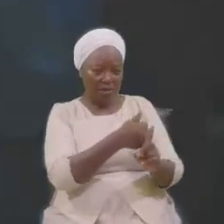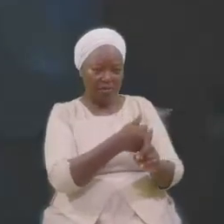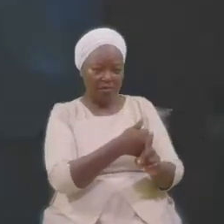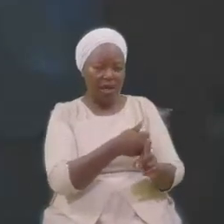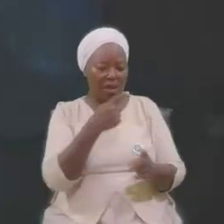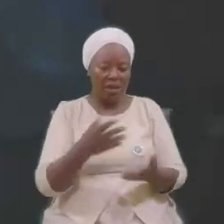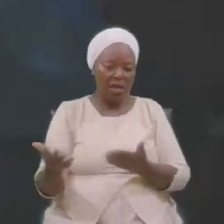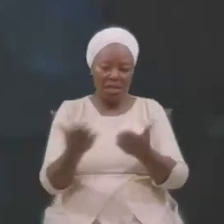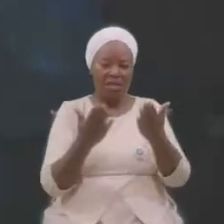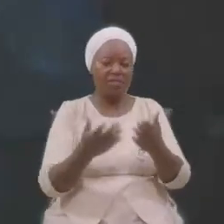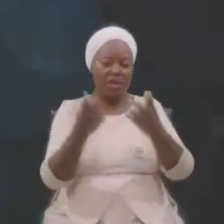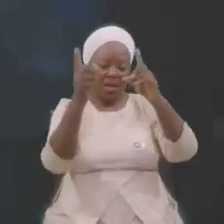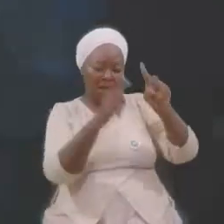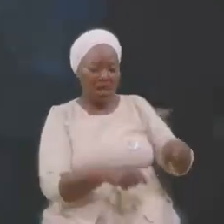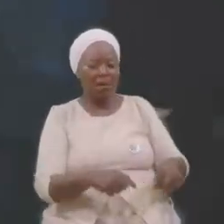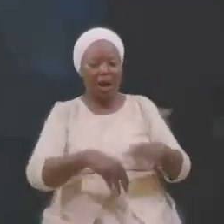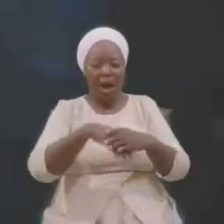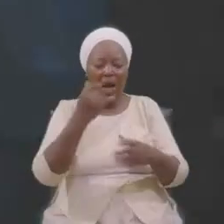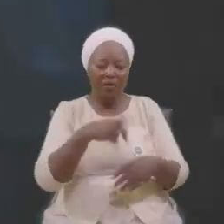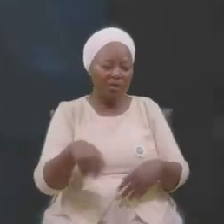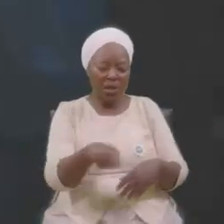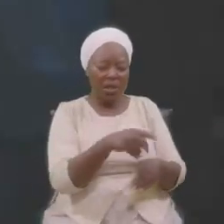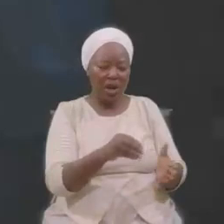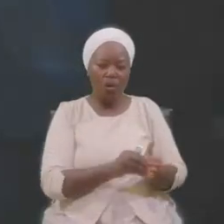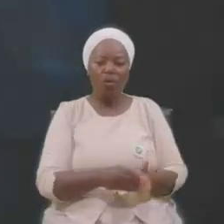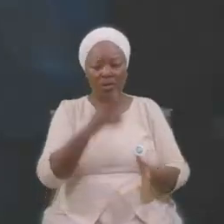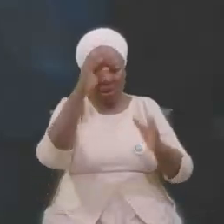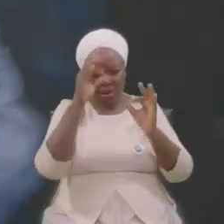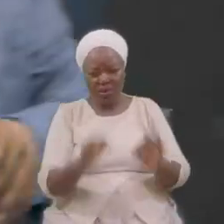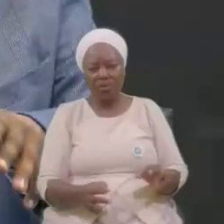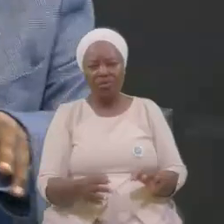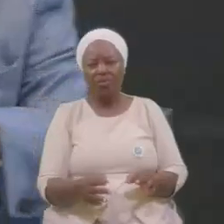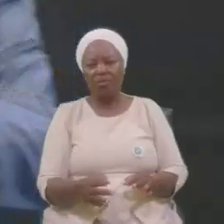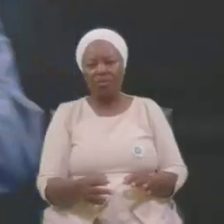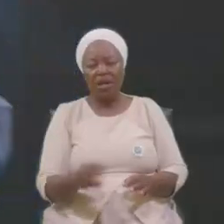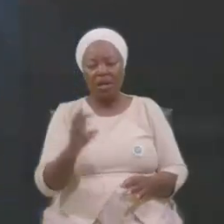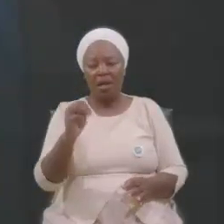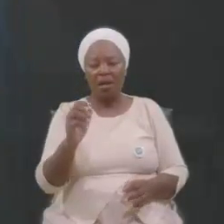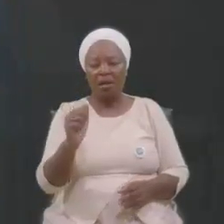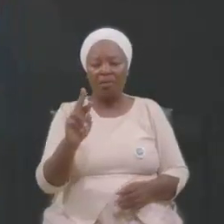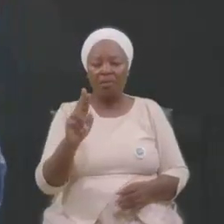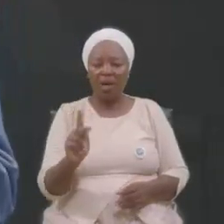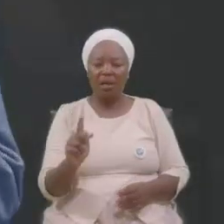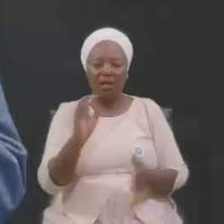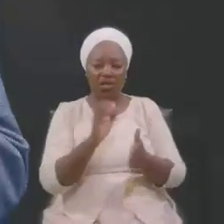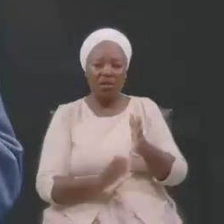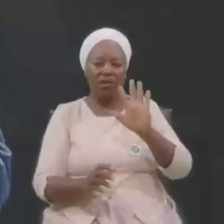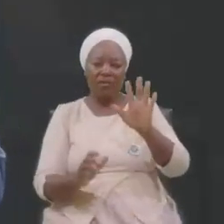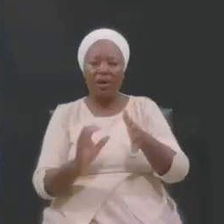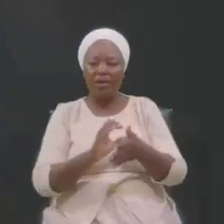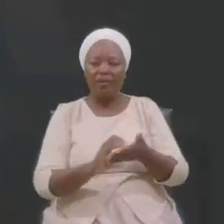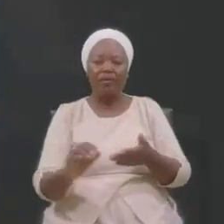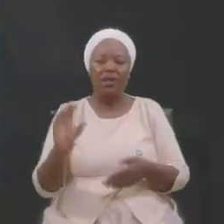came out of their own volition. Mark chapter 5, verse 18.